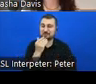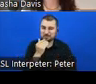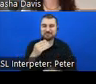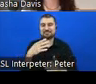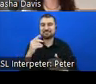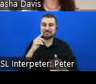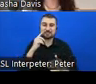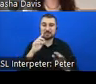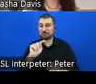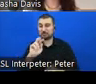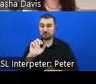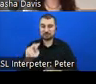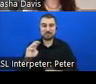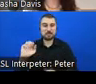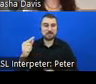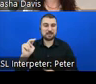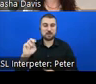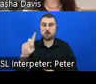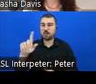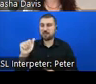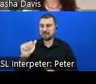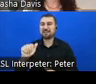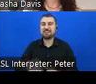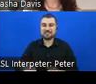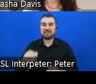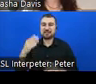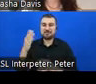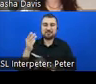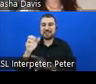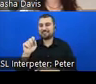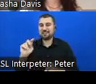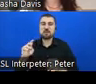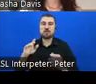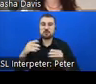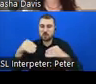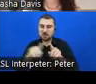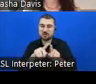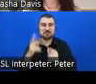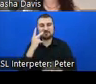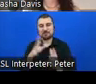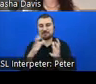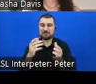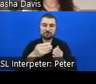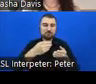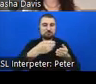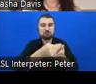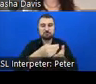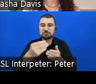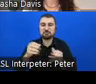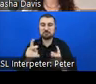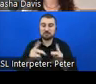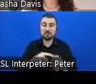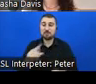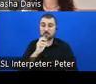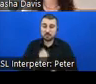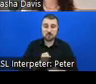Bakery's flagship store. And then sample the wide variety of shopping opportunities, ranging from vintage record and